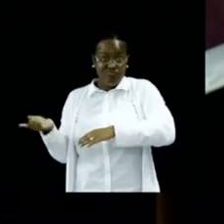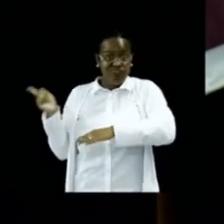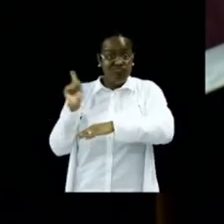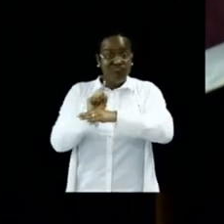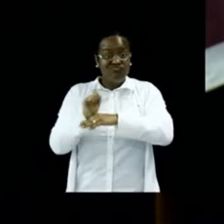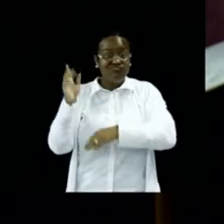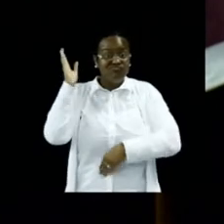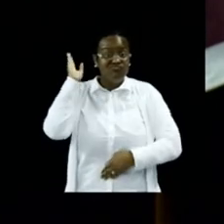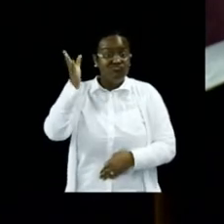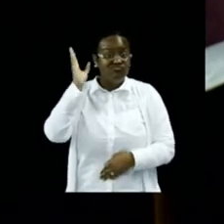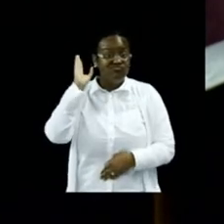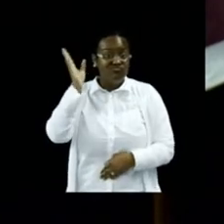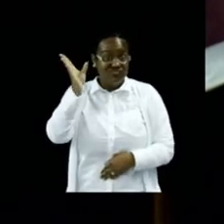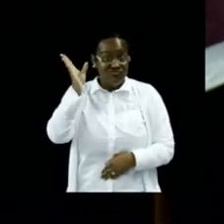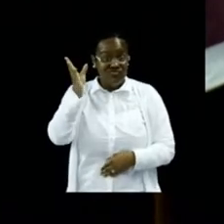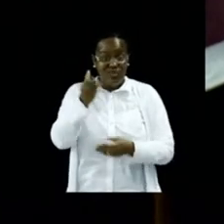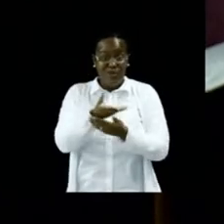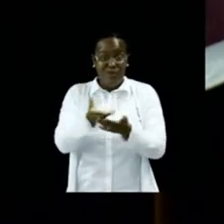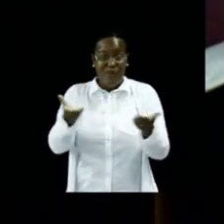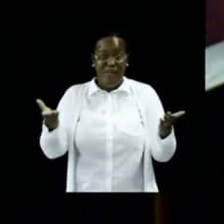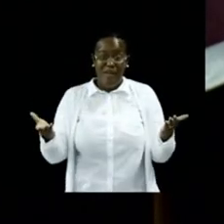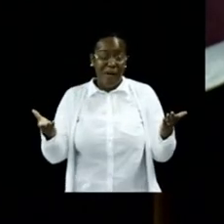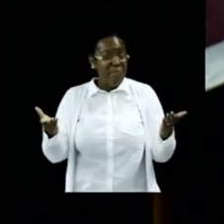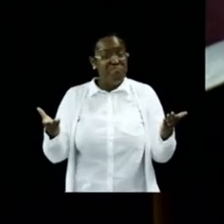and delivering this commencement speech to you all.